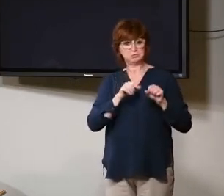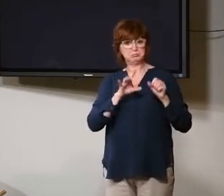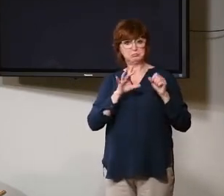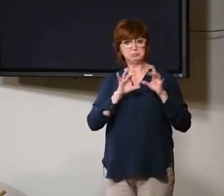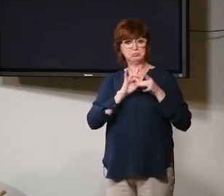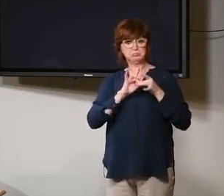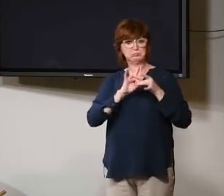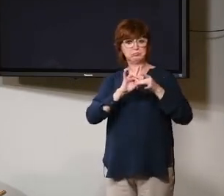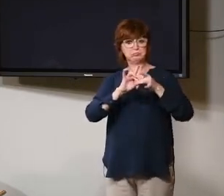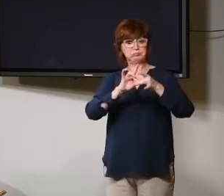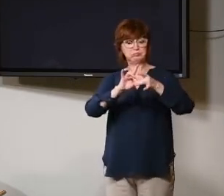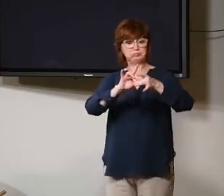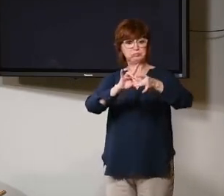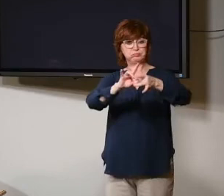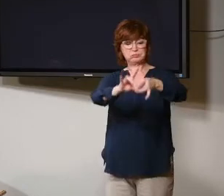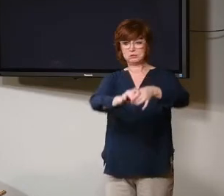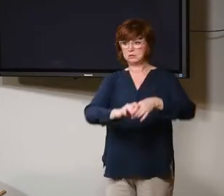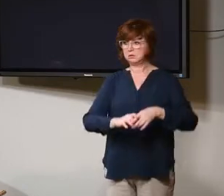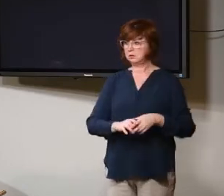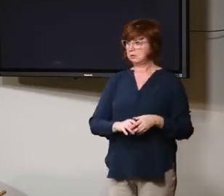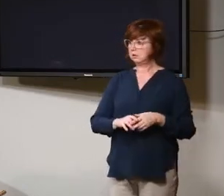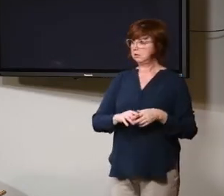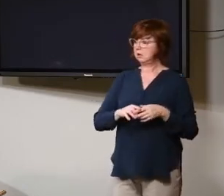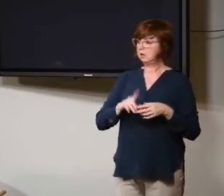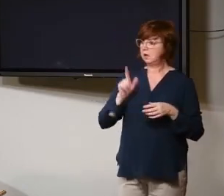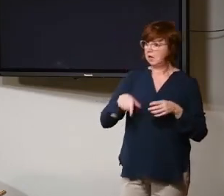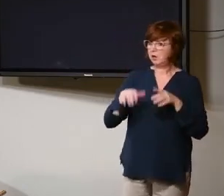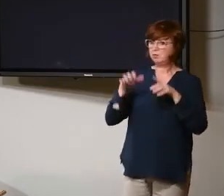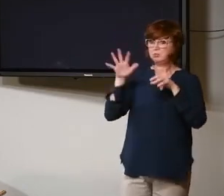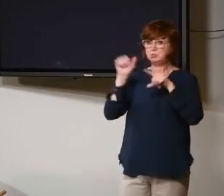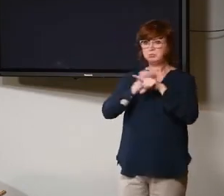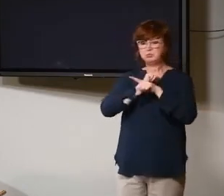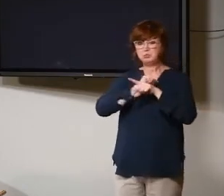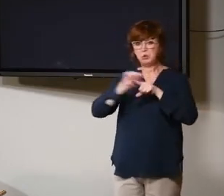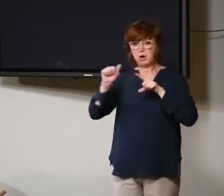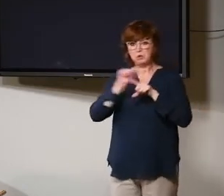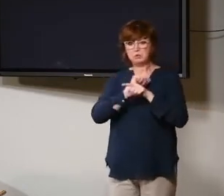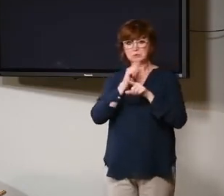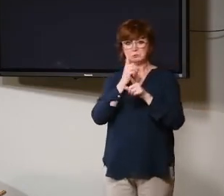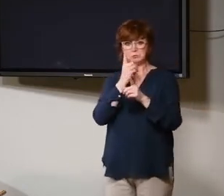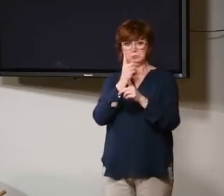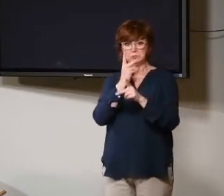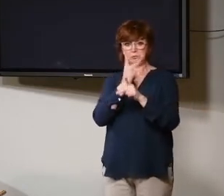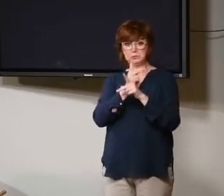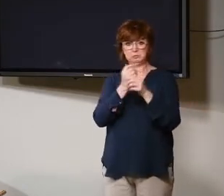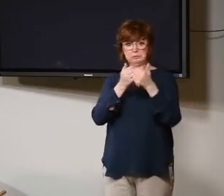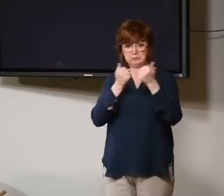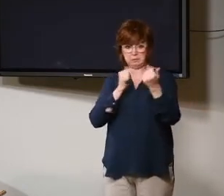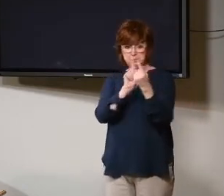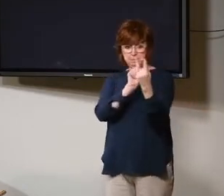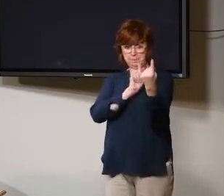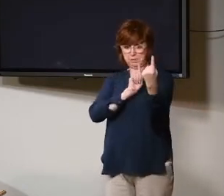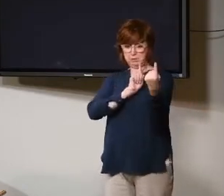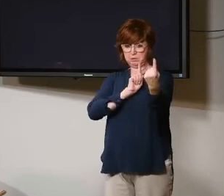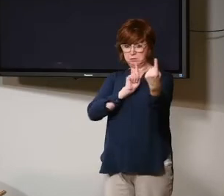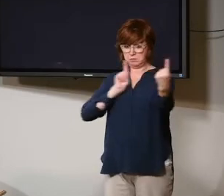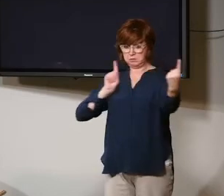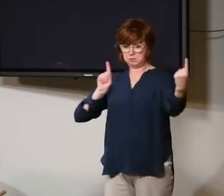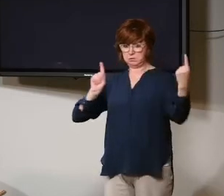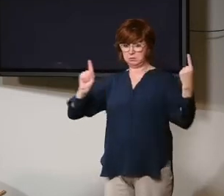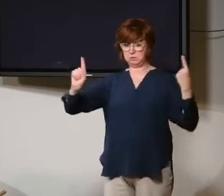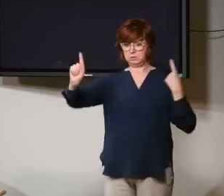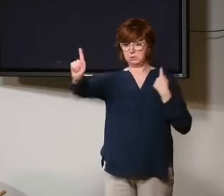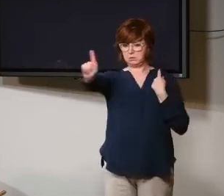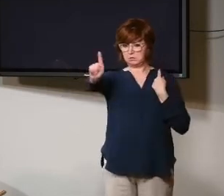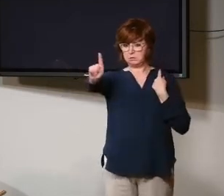we social distance between one another, how we interact, should be with that in mind. In saying that,